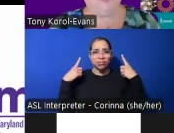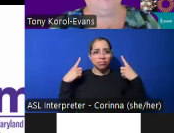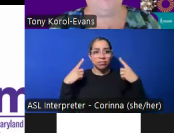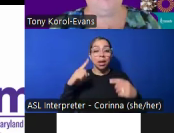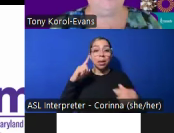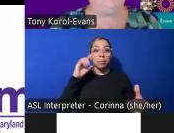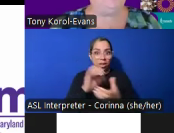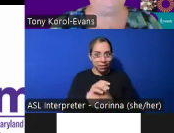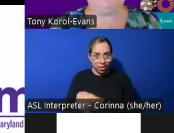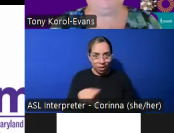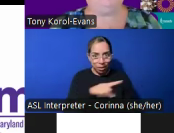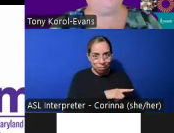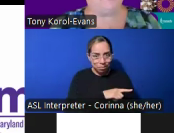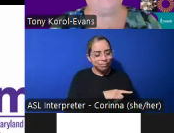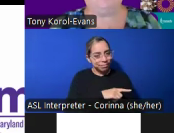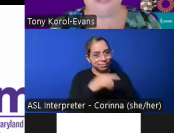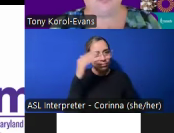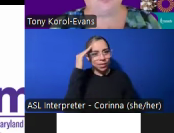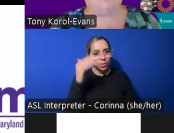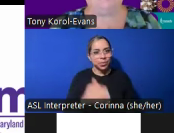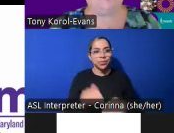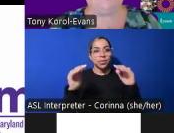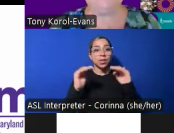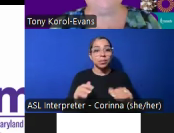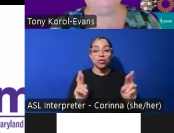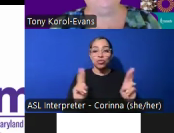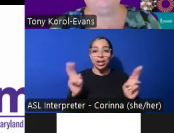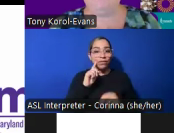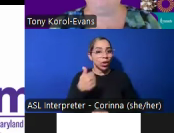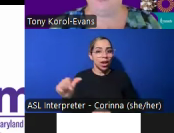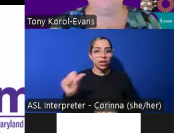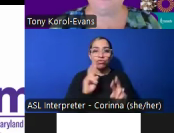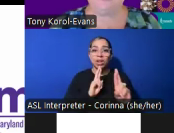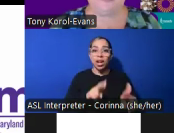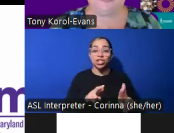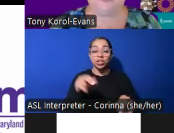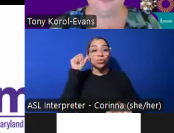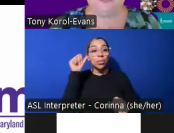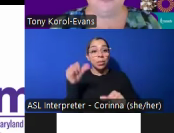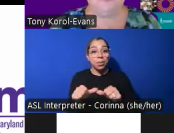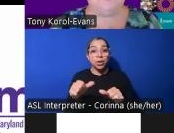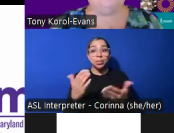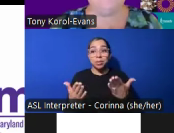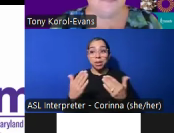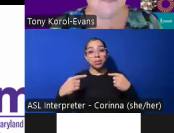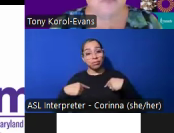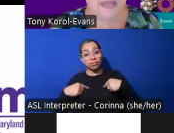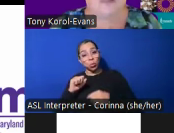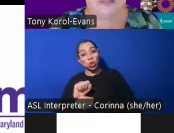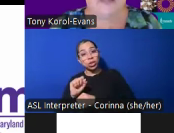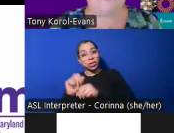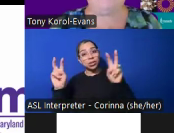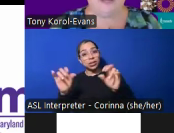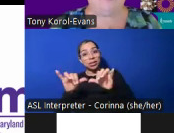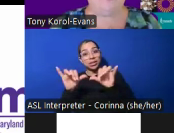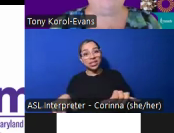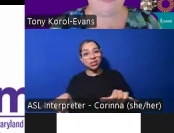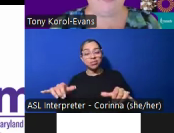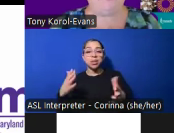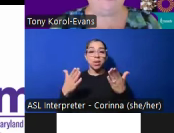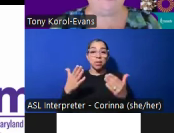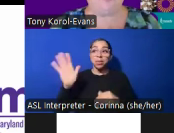think we all know that one. Be prepared for any reaction. Remember, to them, you might be part of the system, and the system may have let them down